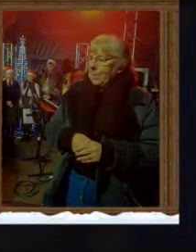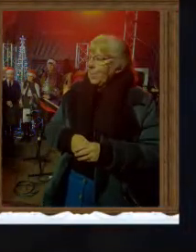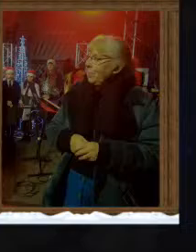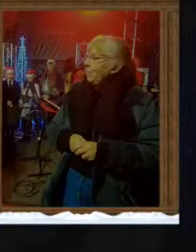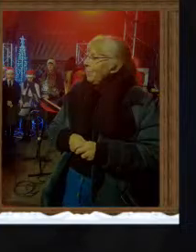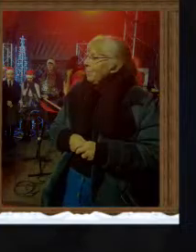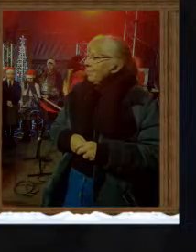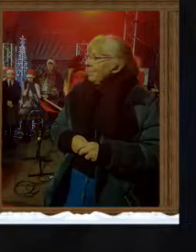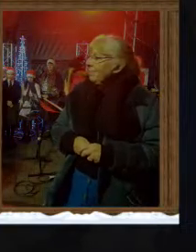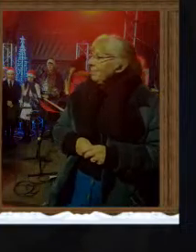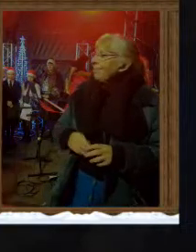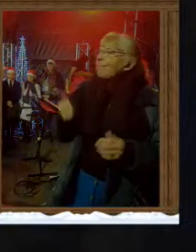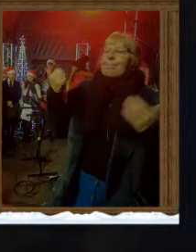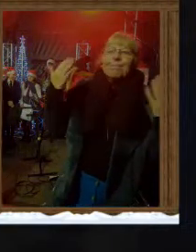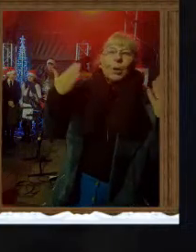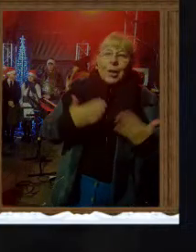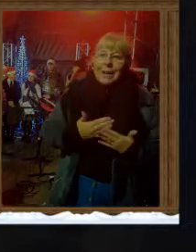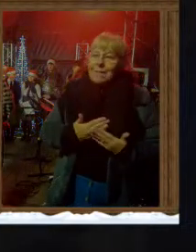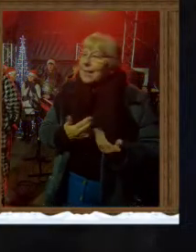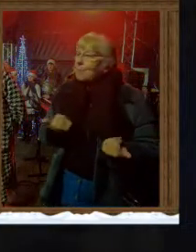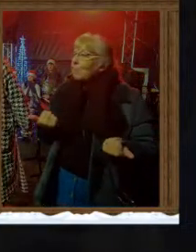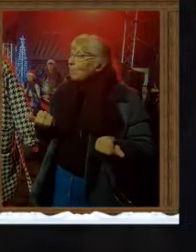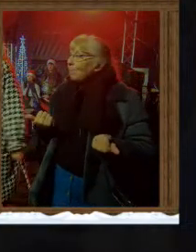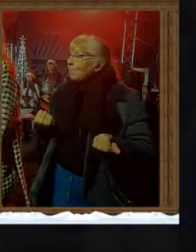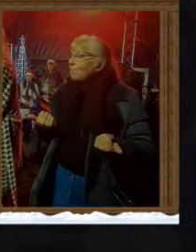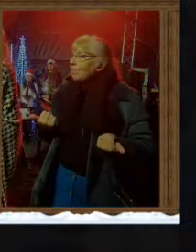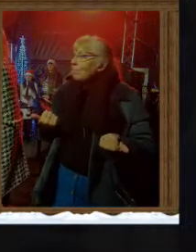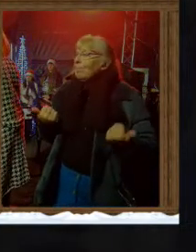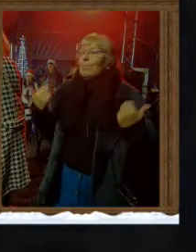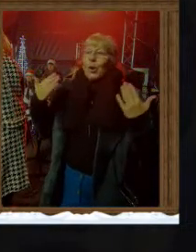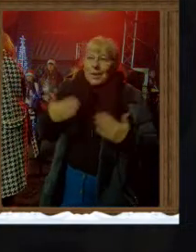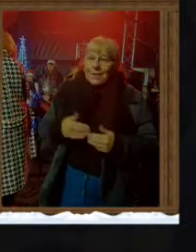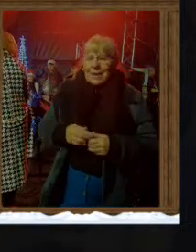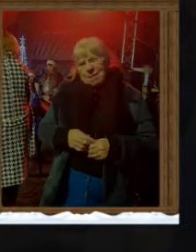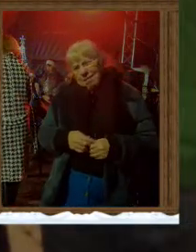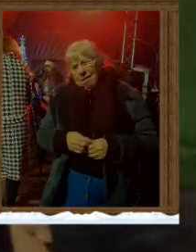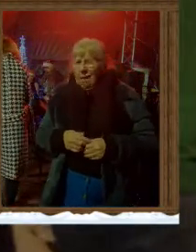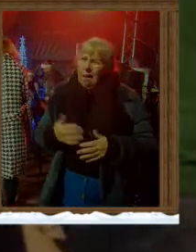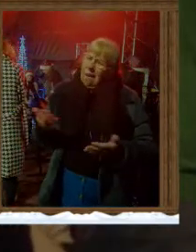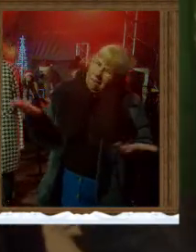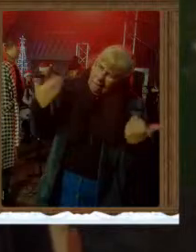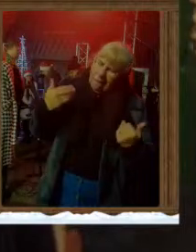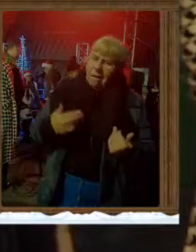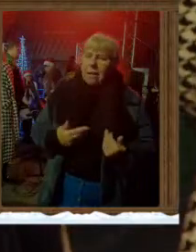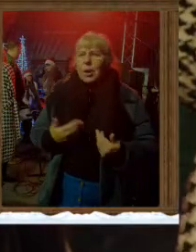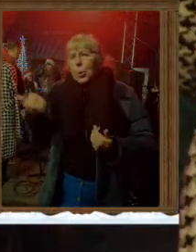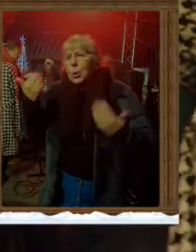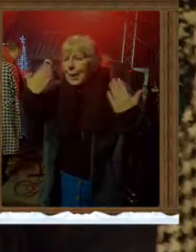Well, good evening, everybody. Good evening. That's miserable. Good evening.